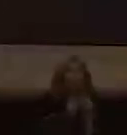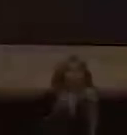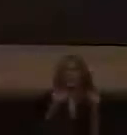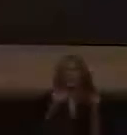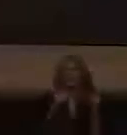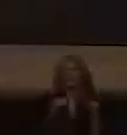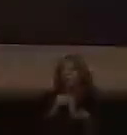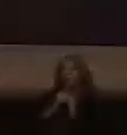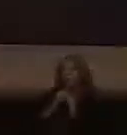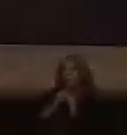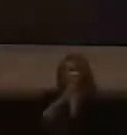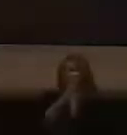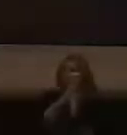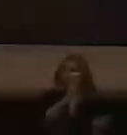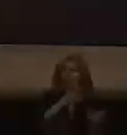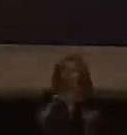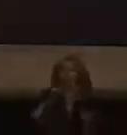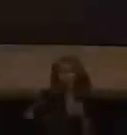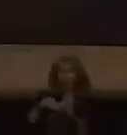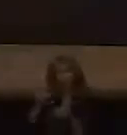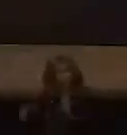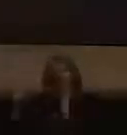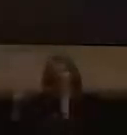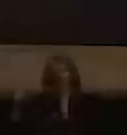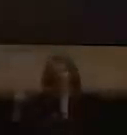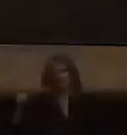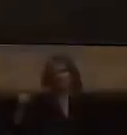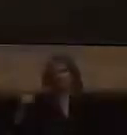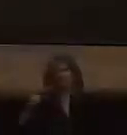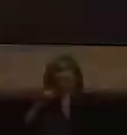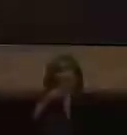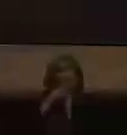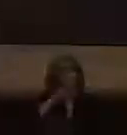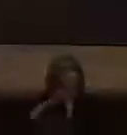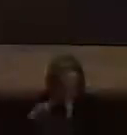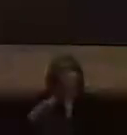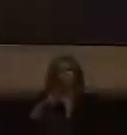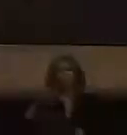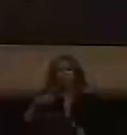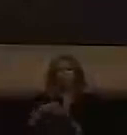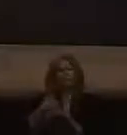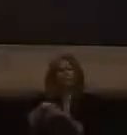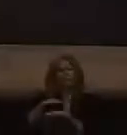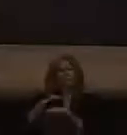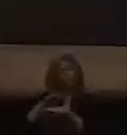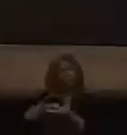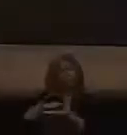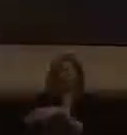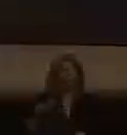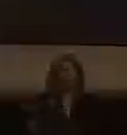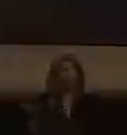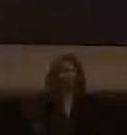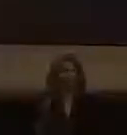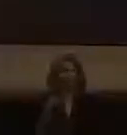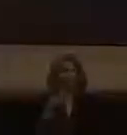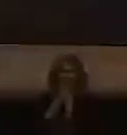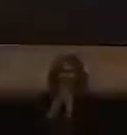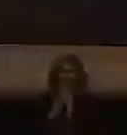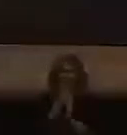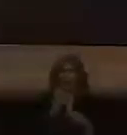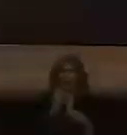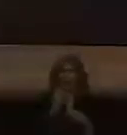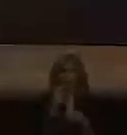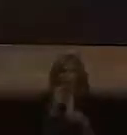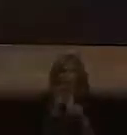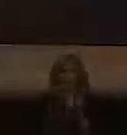public relations plan. I mean, you'd essentially be leaving money on the table. You'd be doing your institution a disservice not to recognize the value in